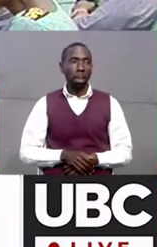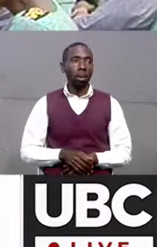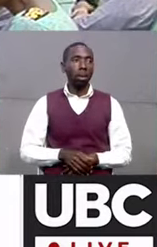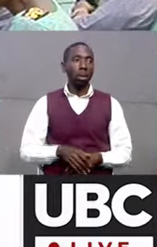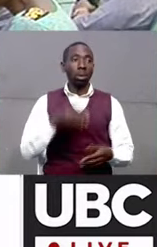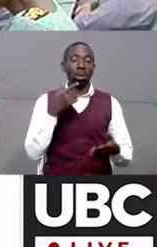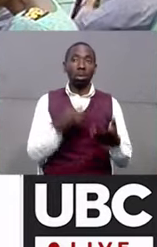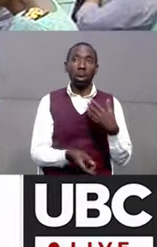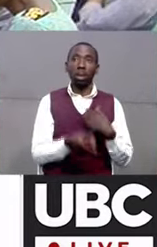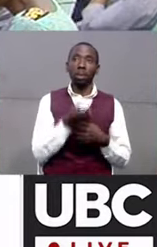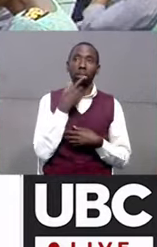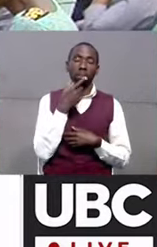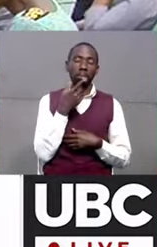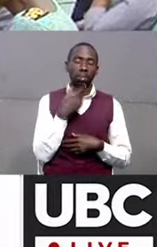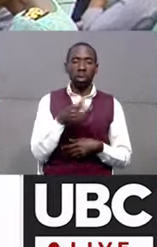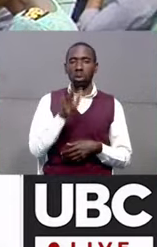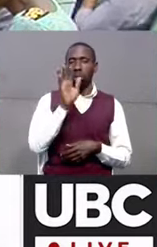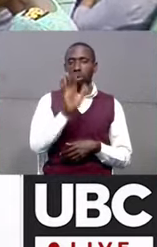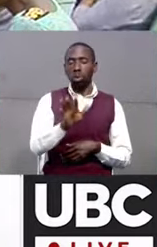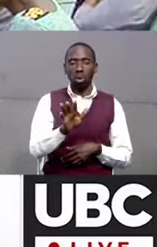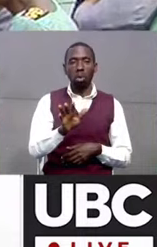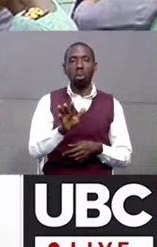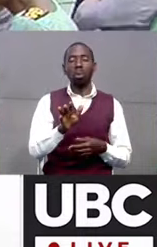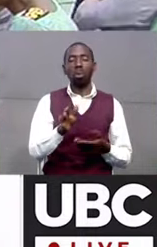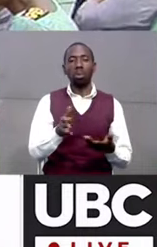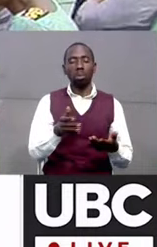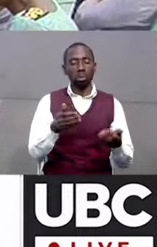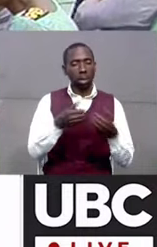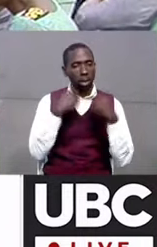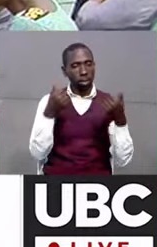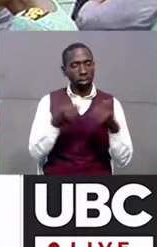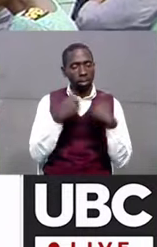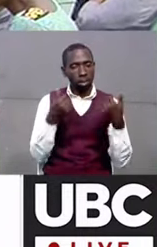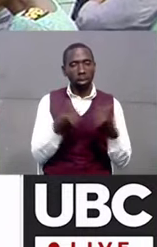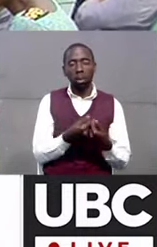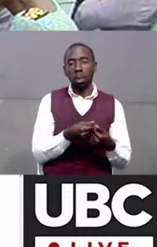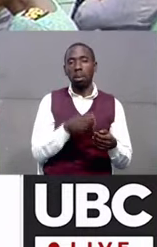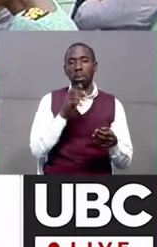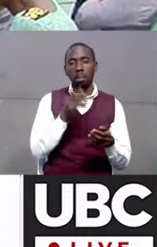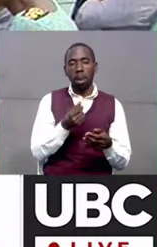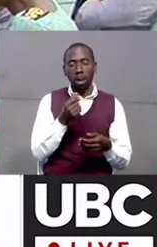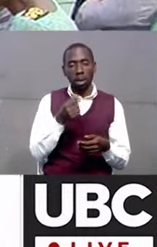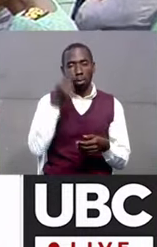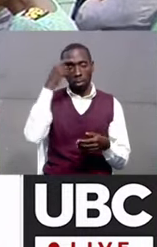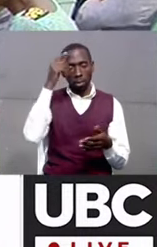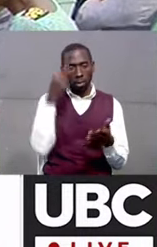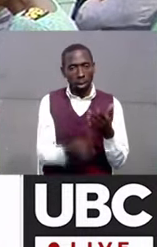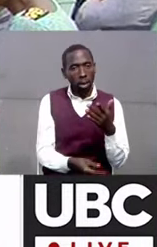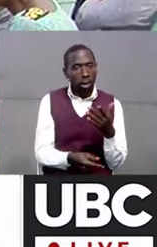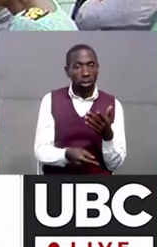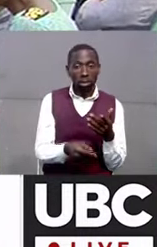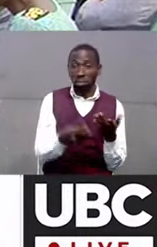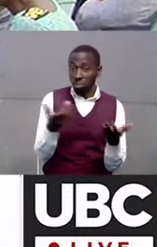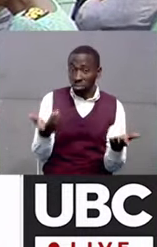What he says, he wants a justification. What is the money meant for? Isn't that